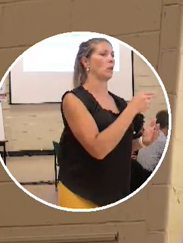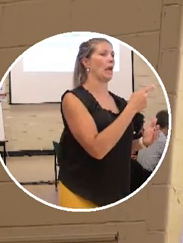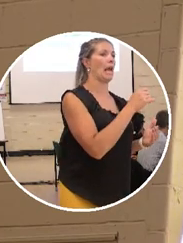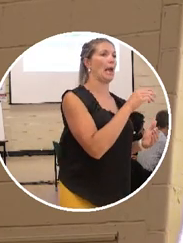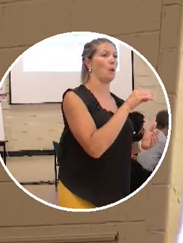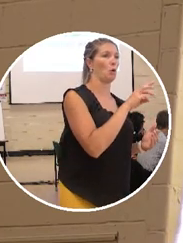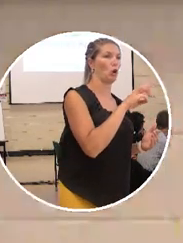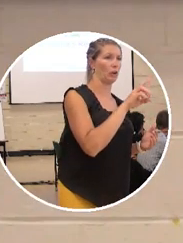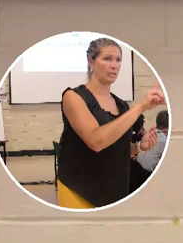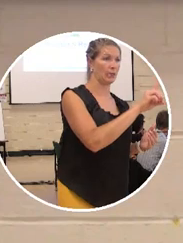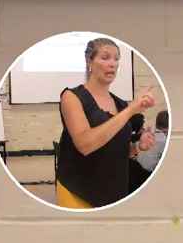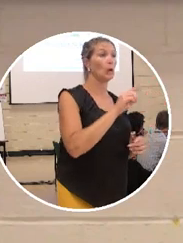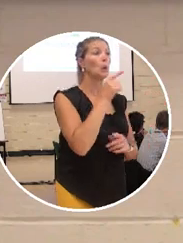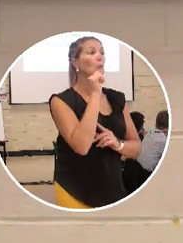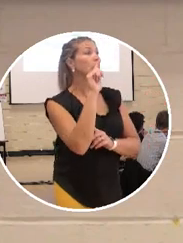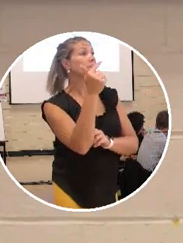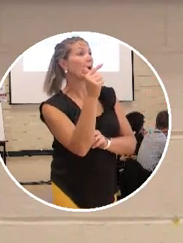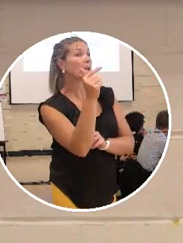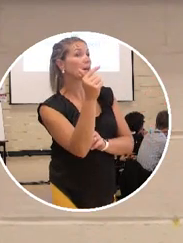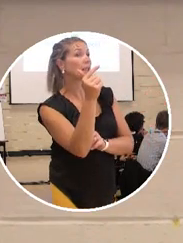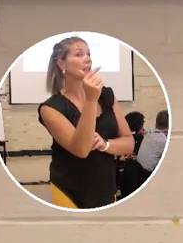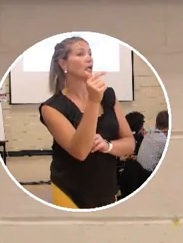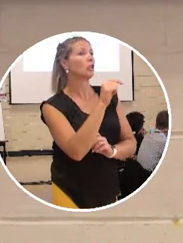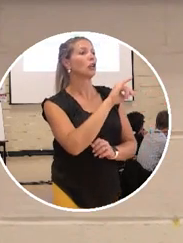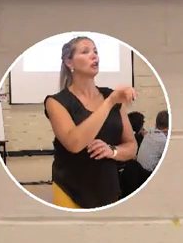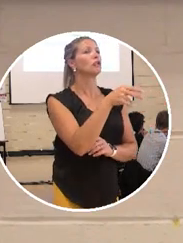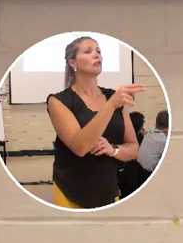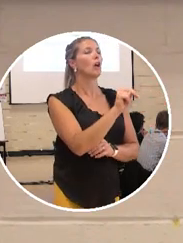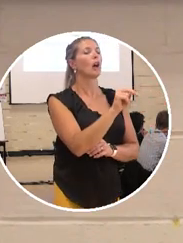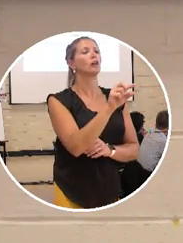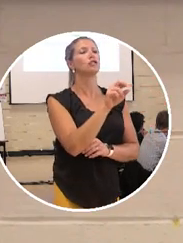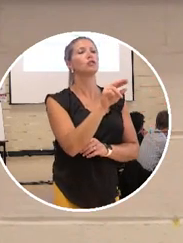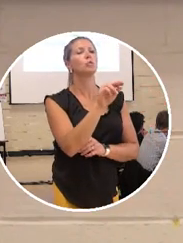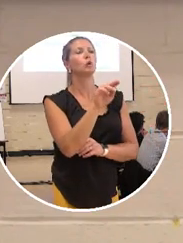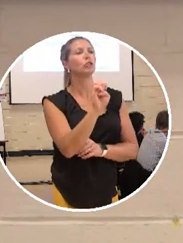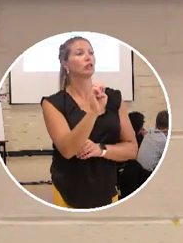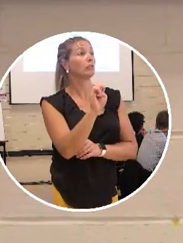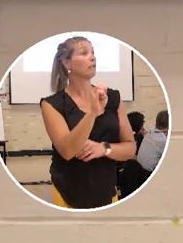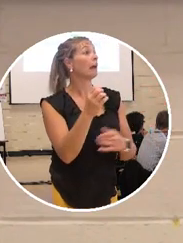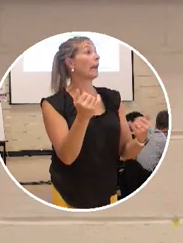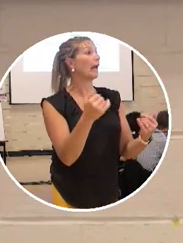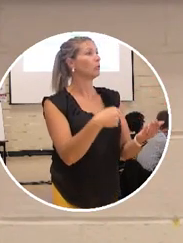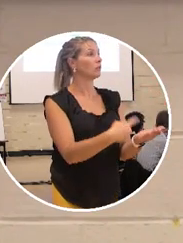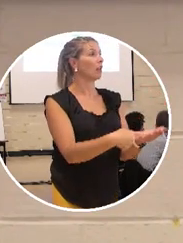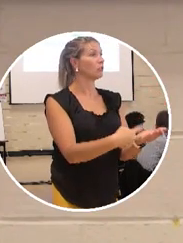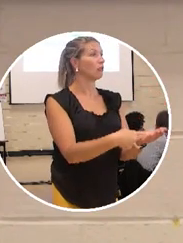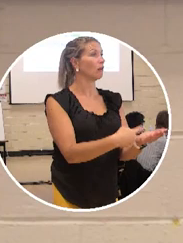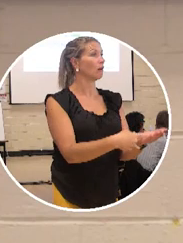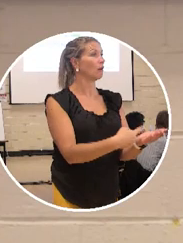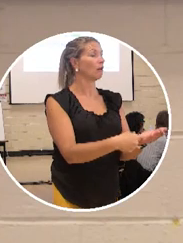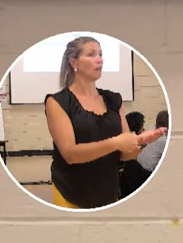to the motion? Seconded by John George. Discussion?